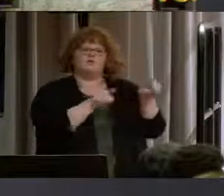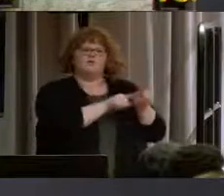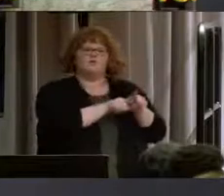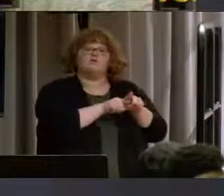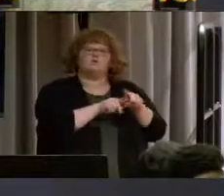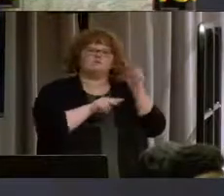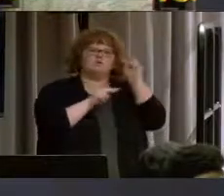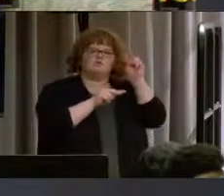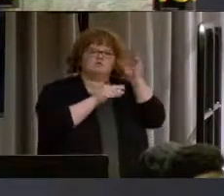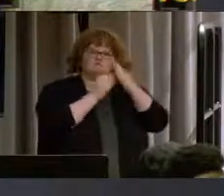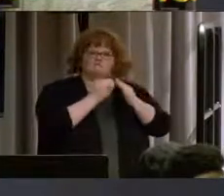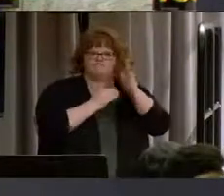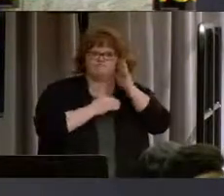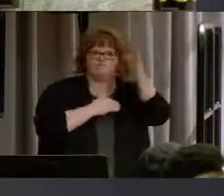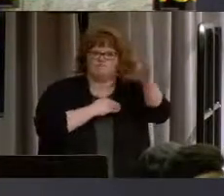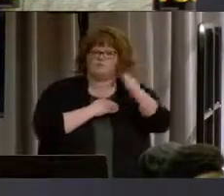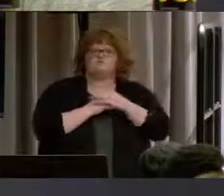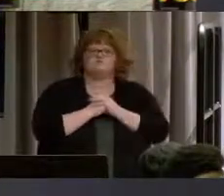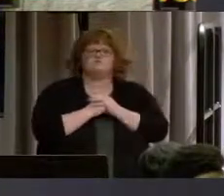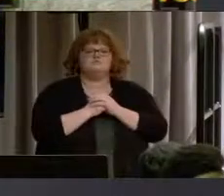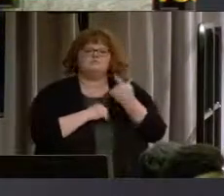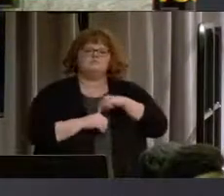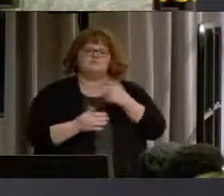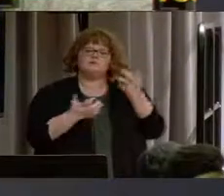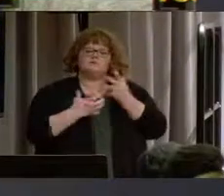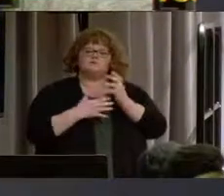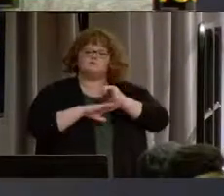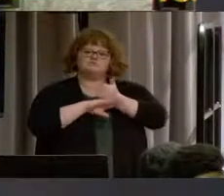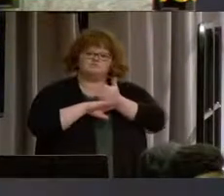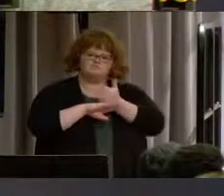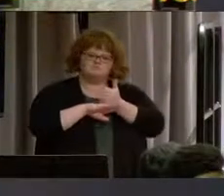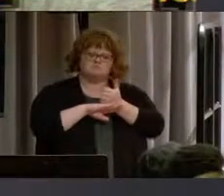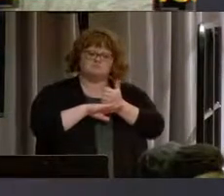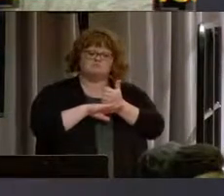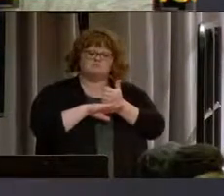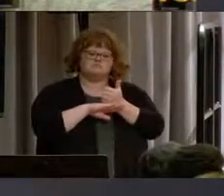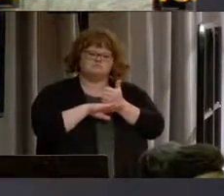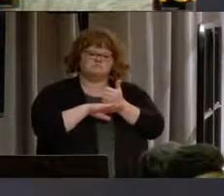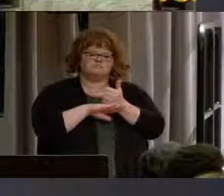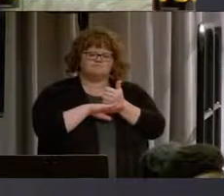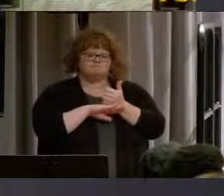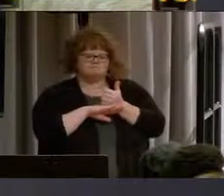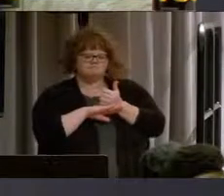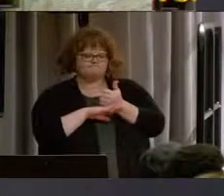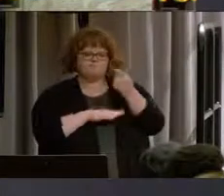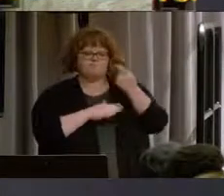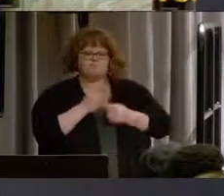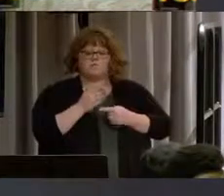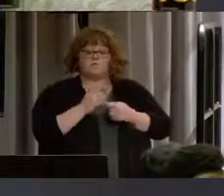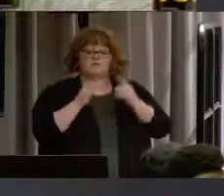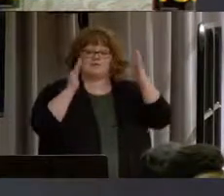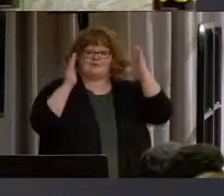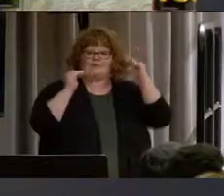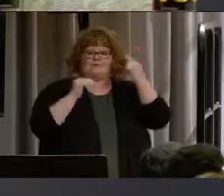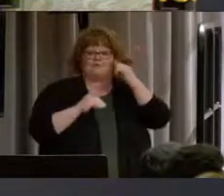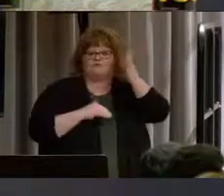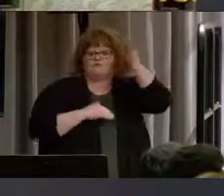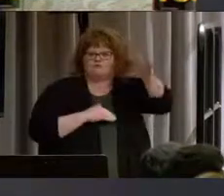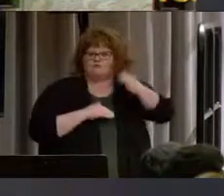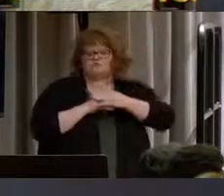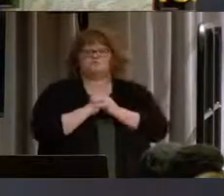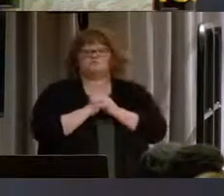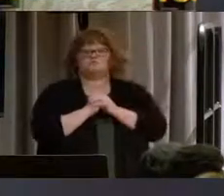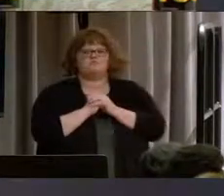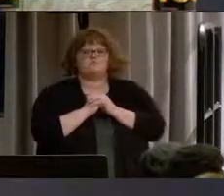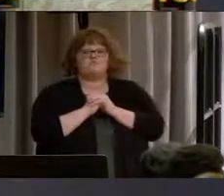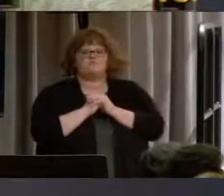we can set the context for really sharing what is our hope for the future, how